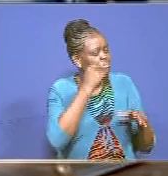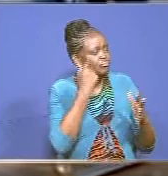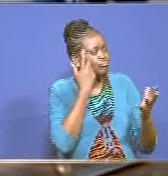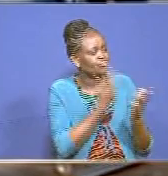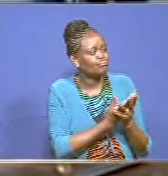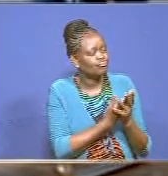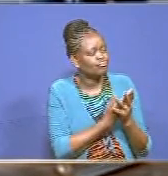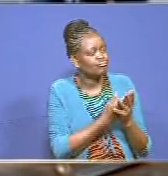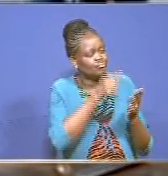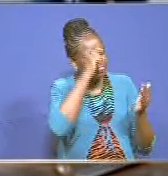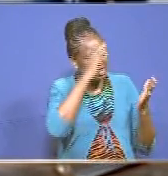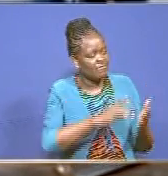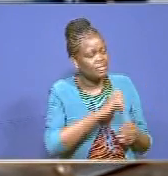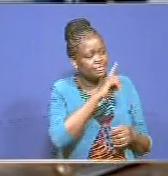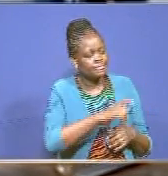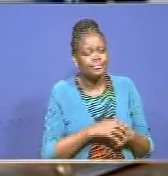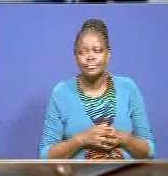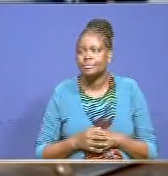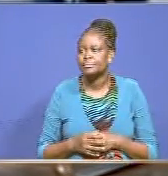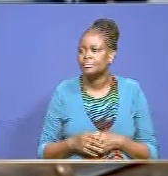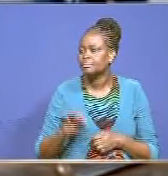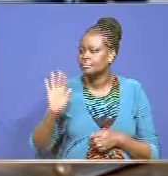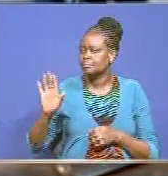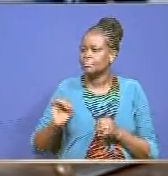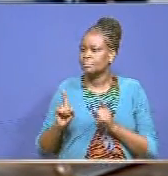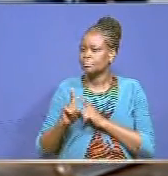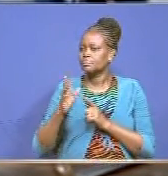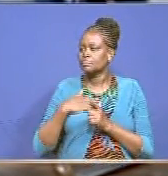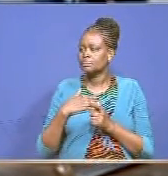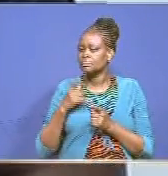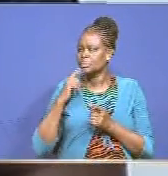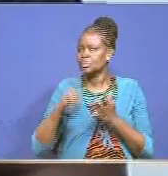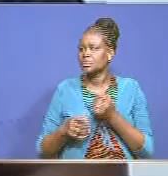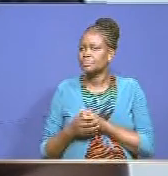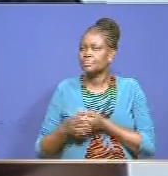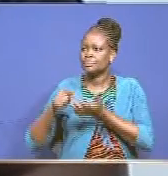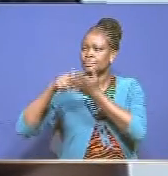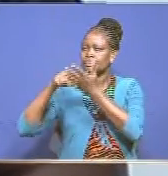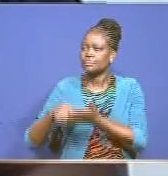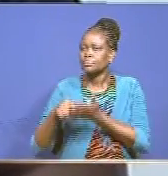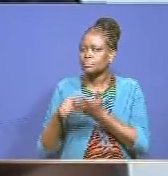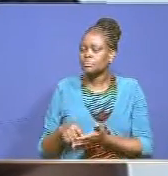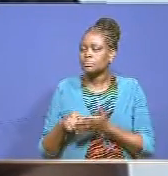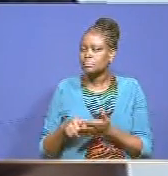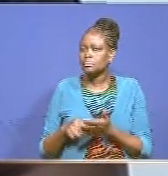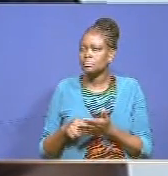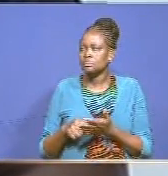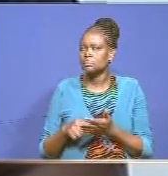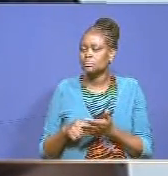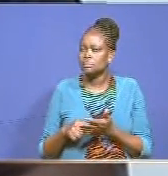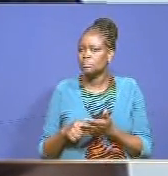we are going to get you arrested? You know, one, my sister, what I would really like to put some emphasis is, you know, law is